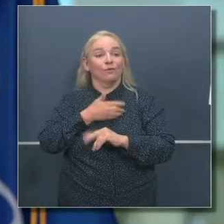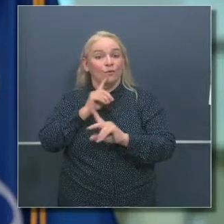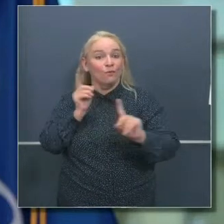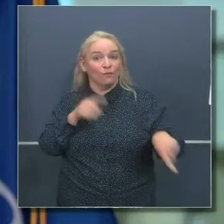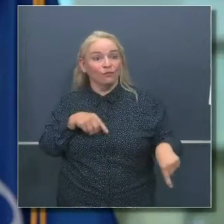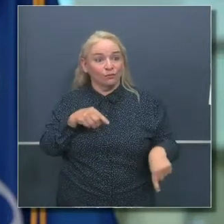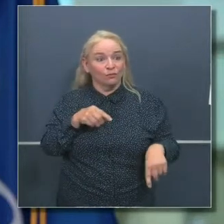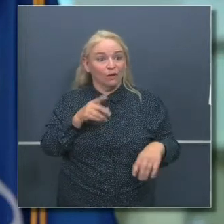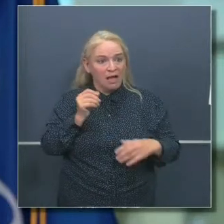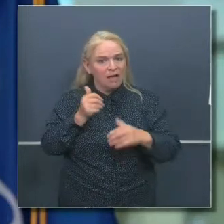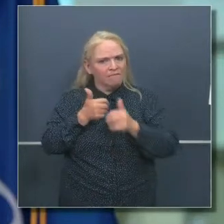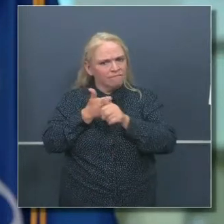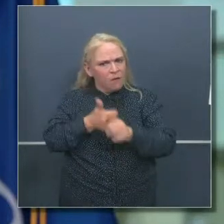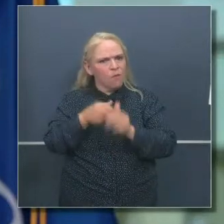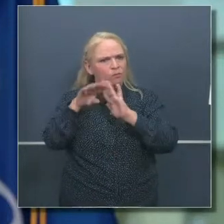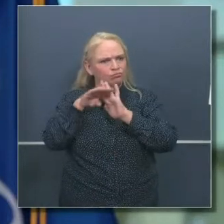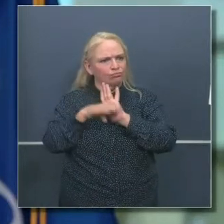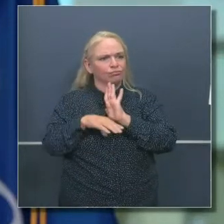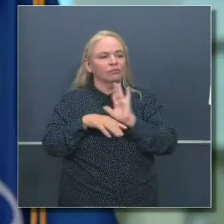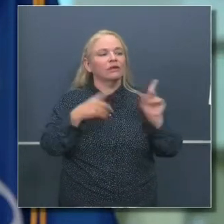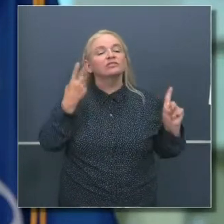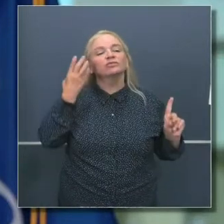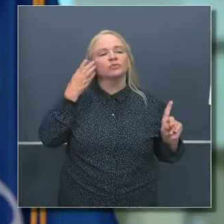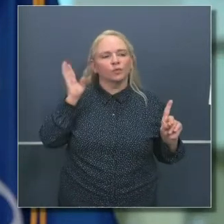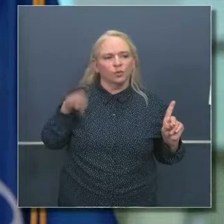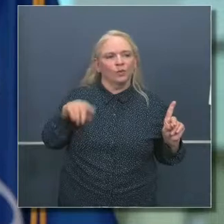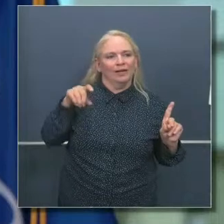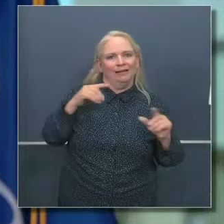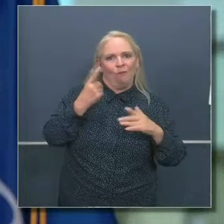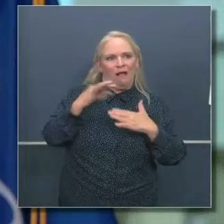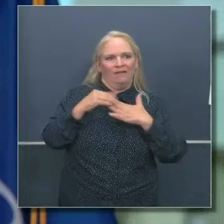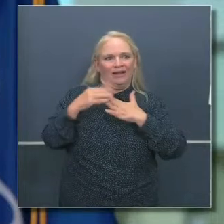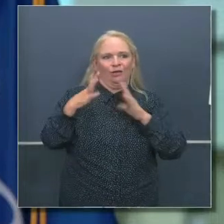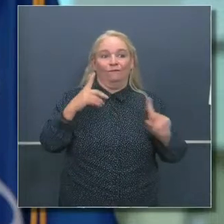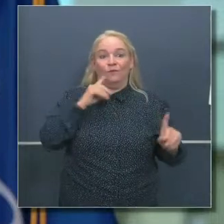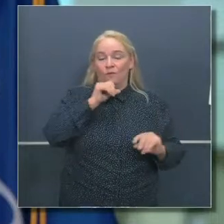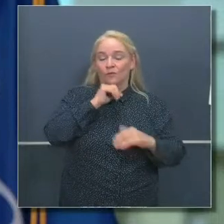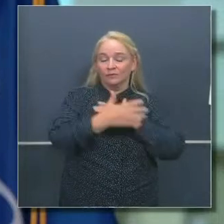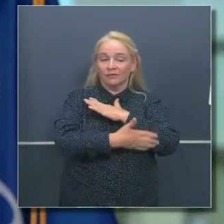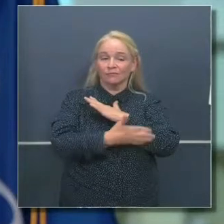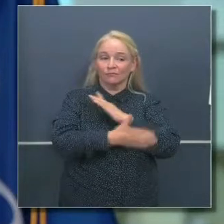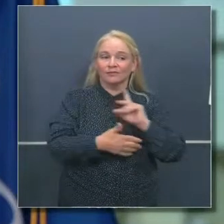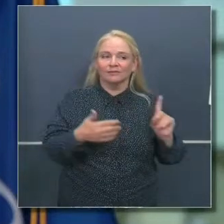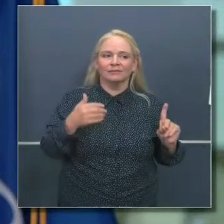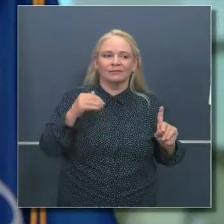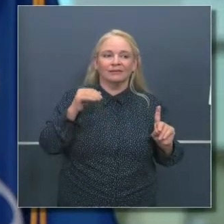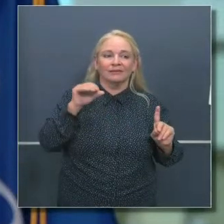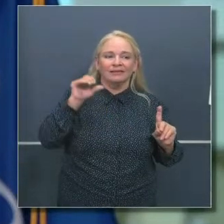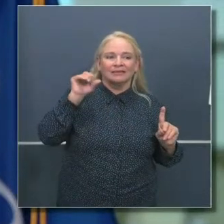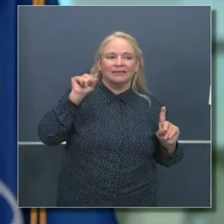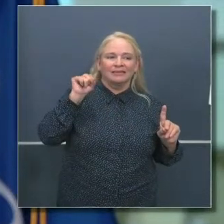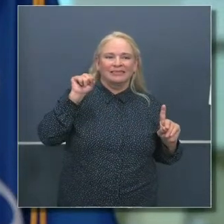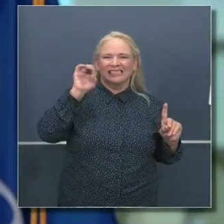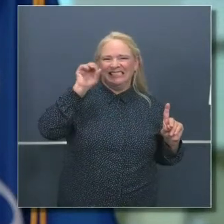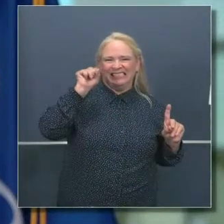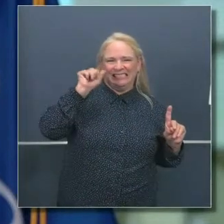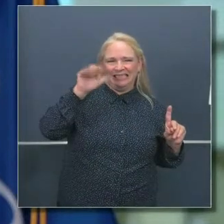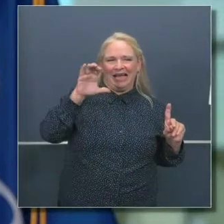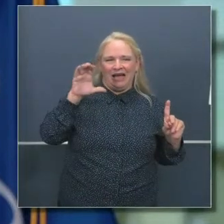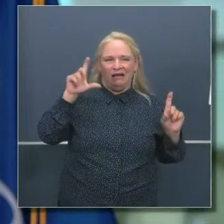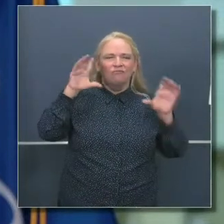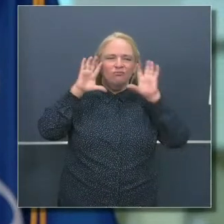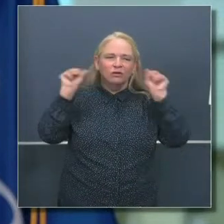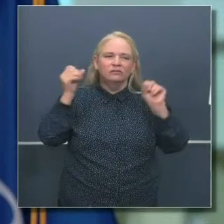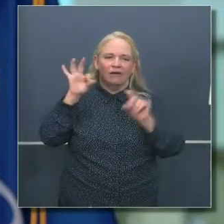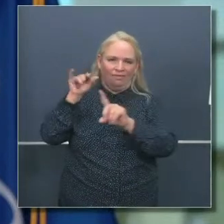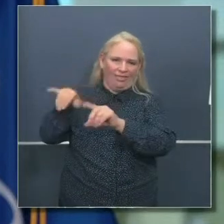as a supervisor, working through CSAC as the current president of CSAC and its director, Graham,